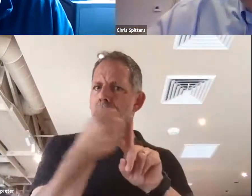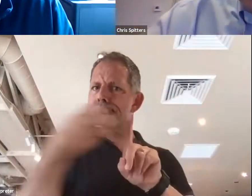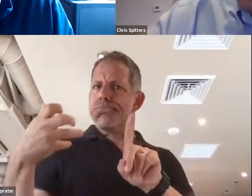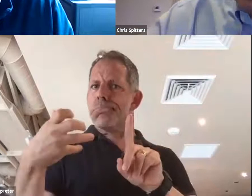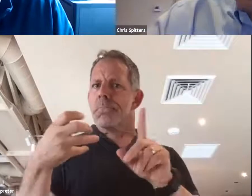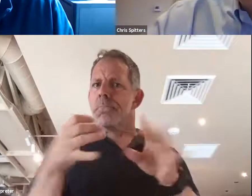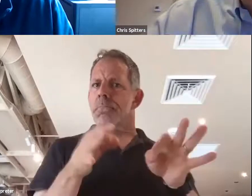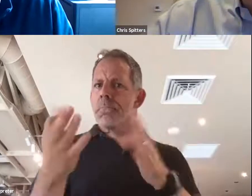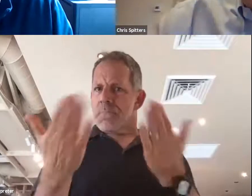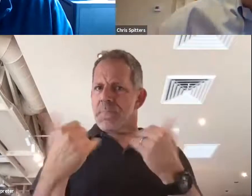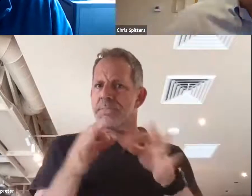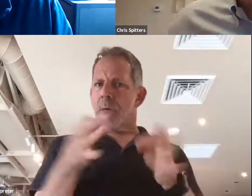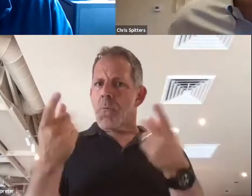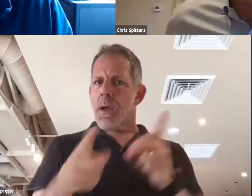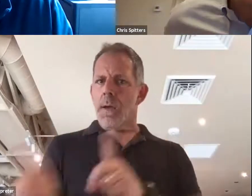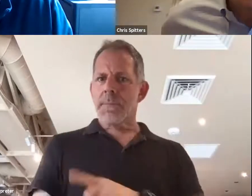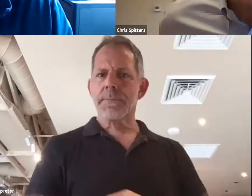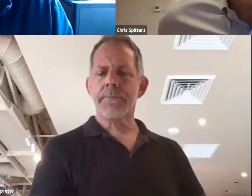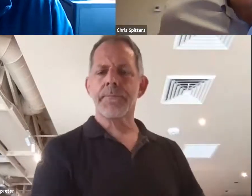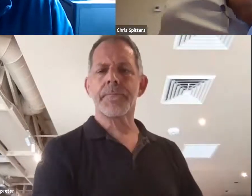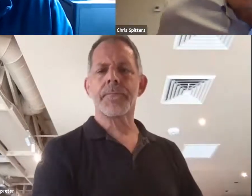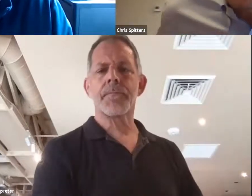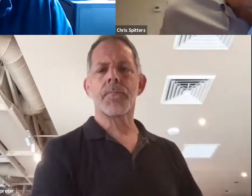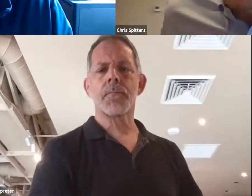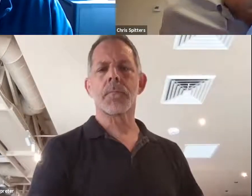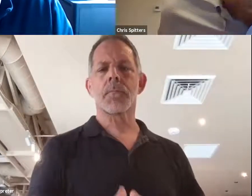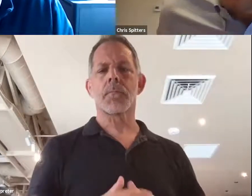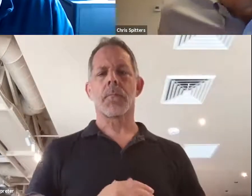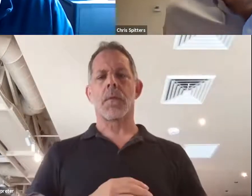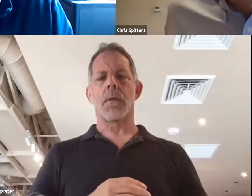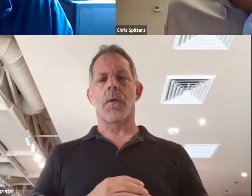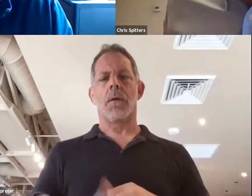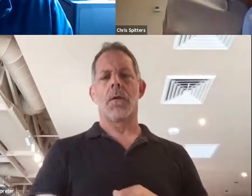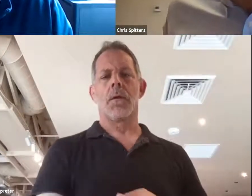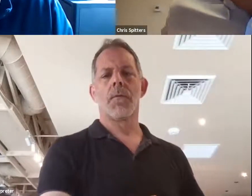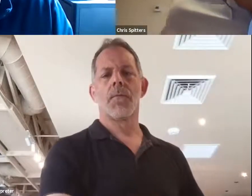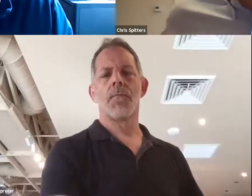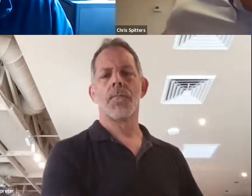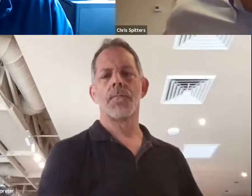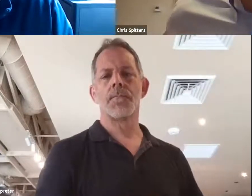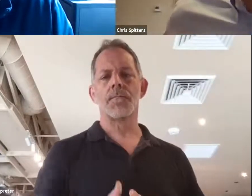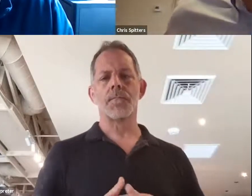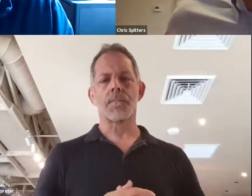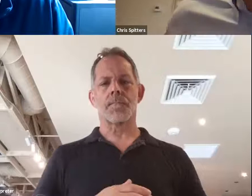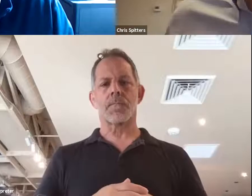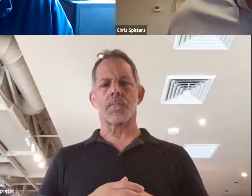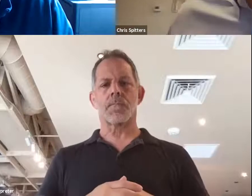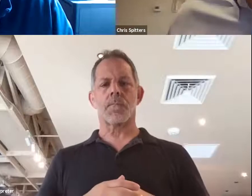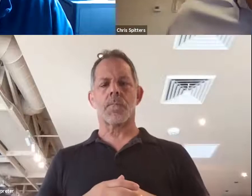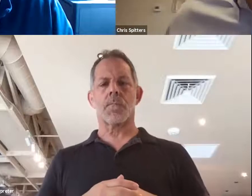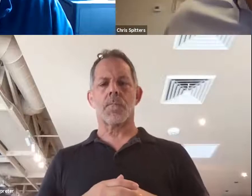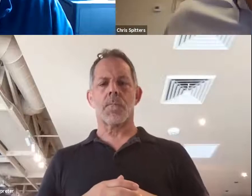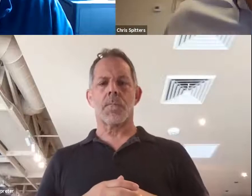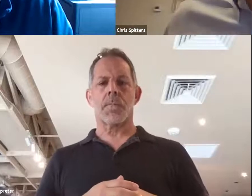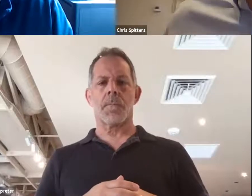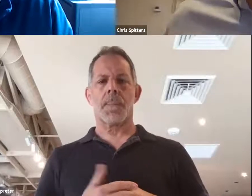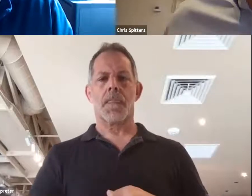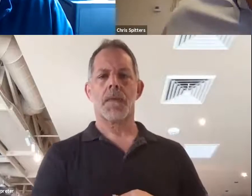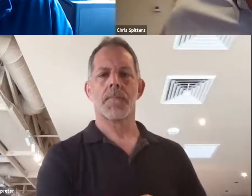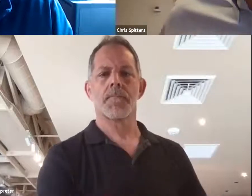So really, three questions in there. Let's take them one at a time. First, what is the epidemiology of this recent